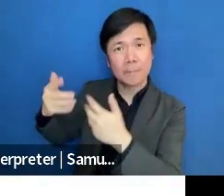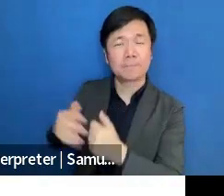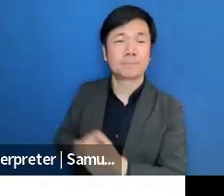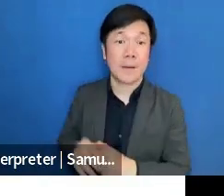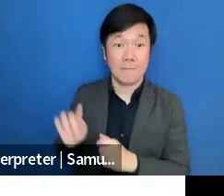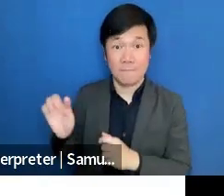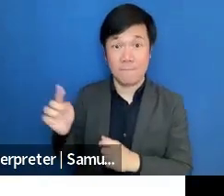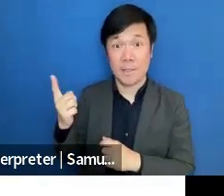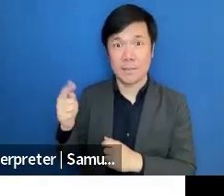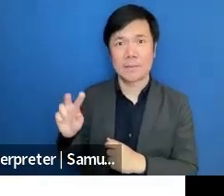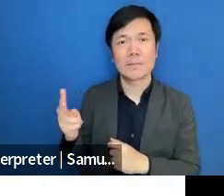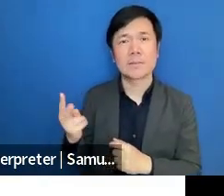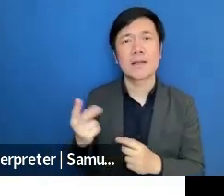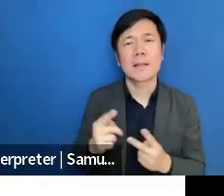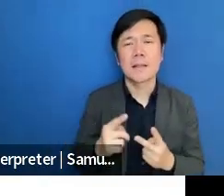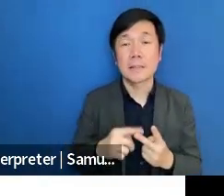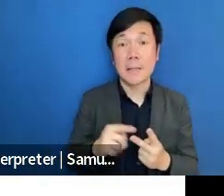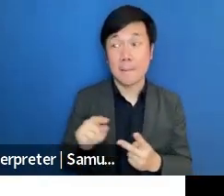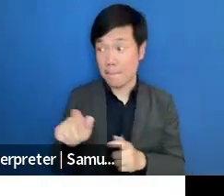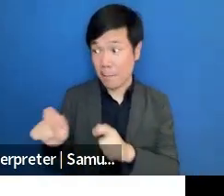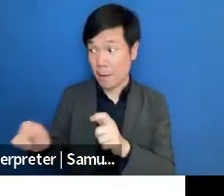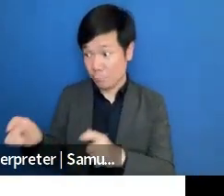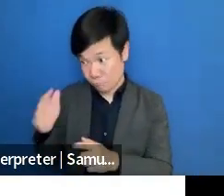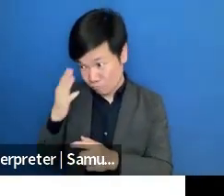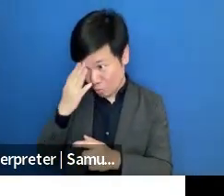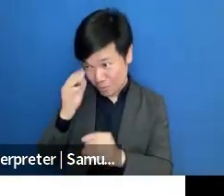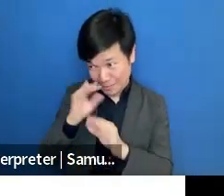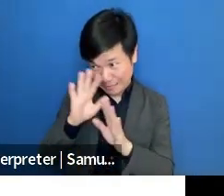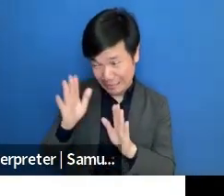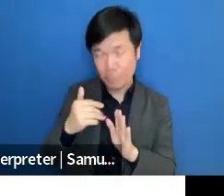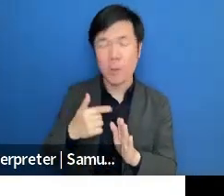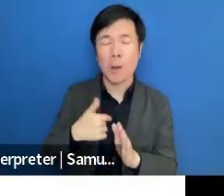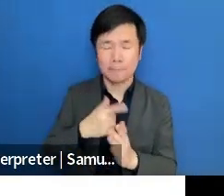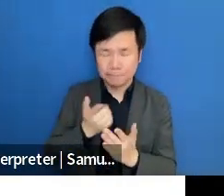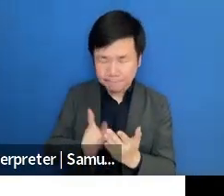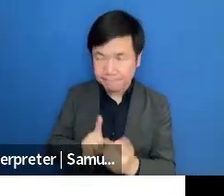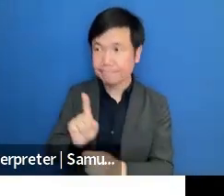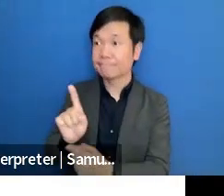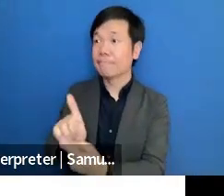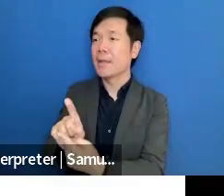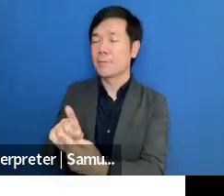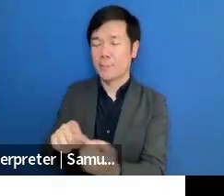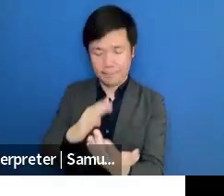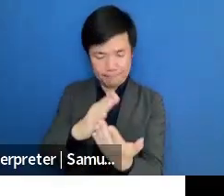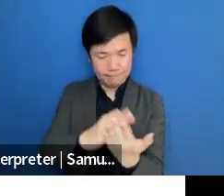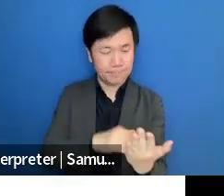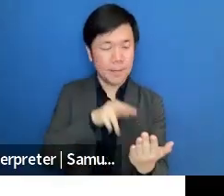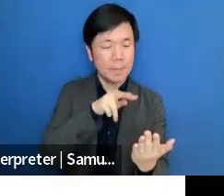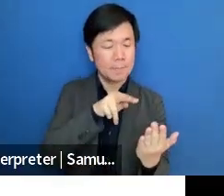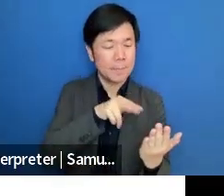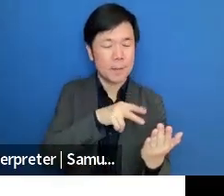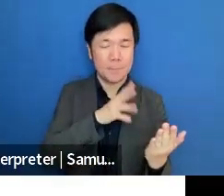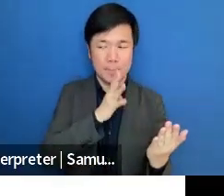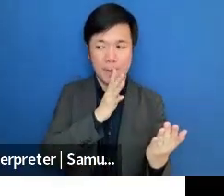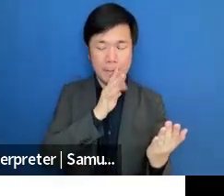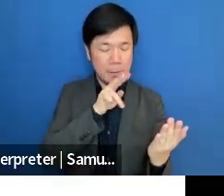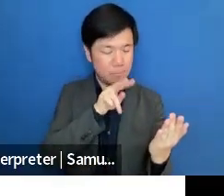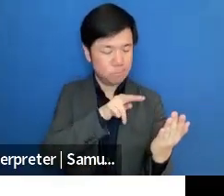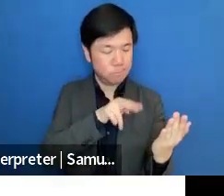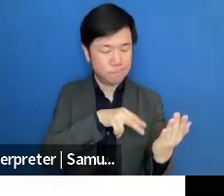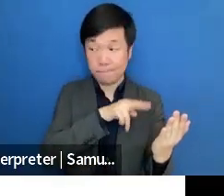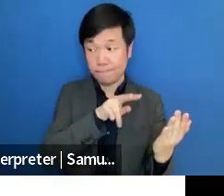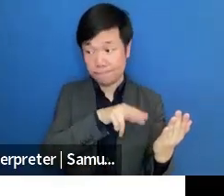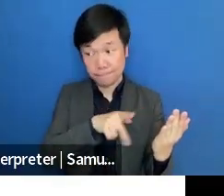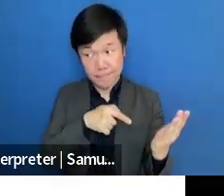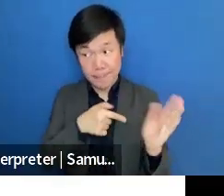Secondly, on expectations, we made sure that we had a script in each data collection tool that facilitators would be able to use to